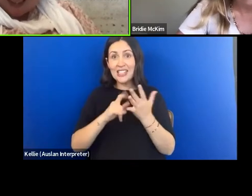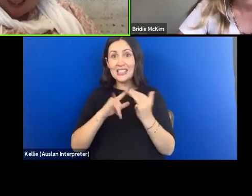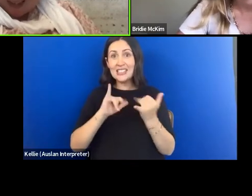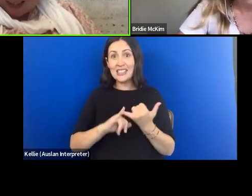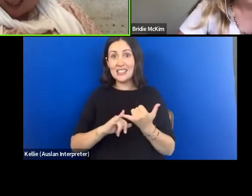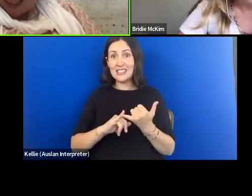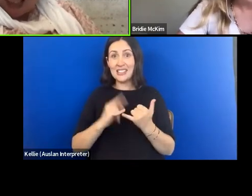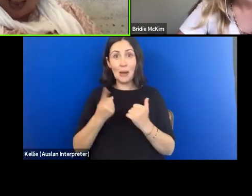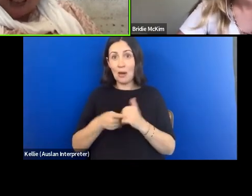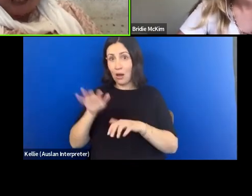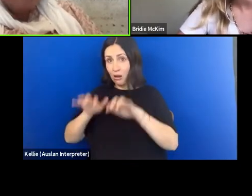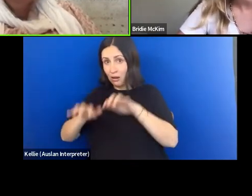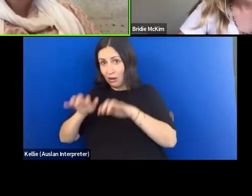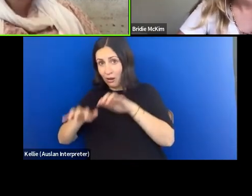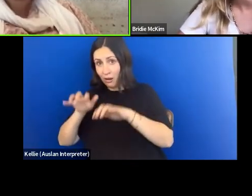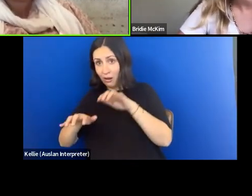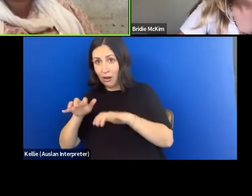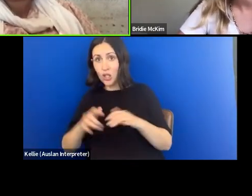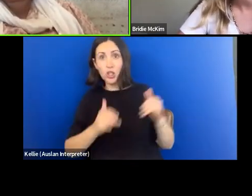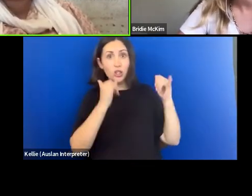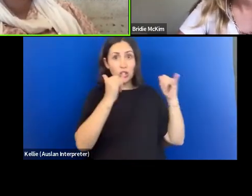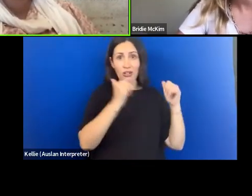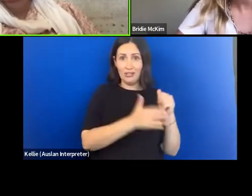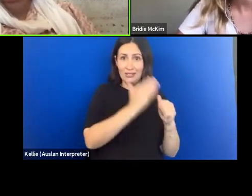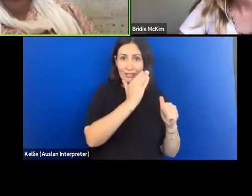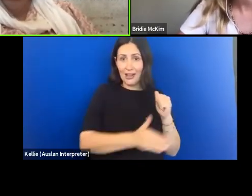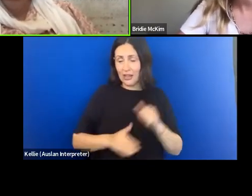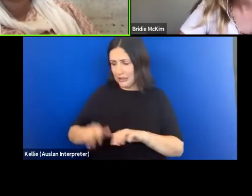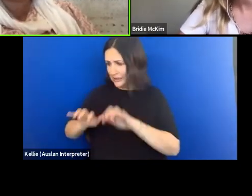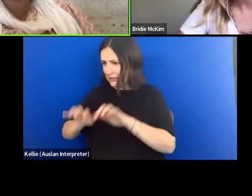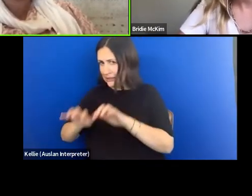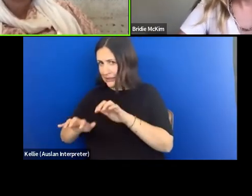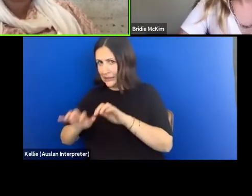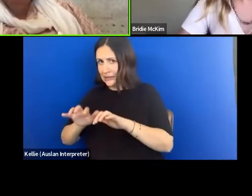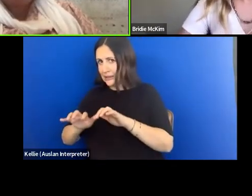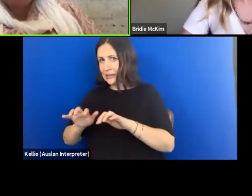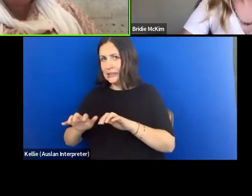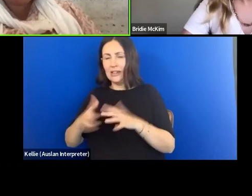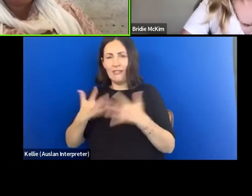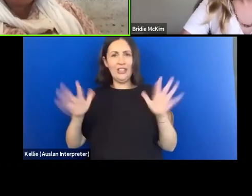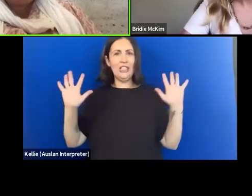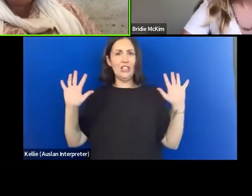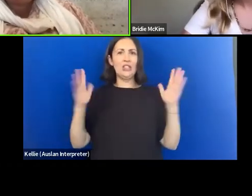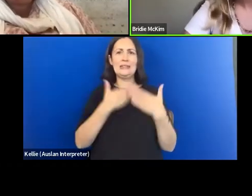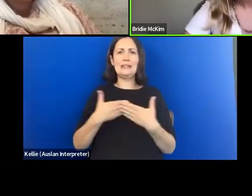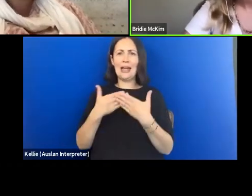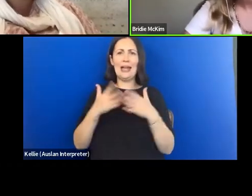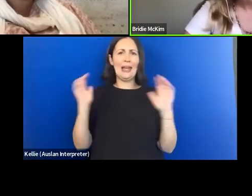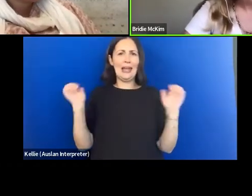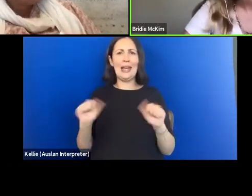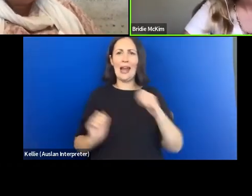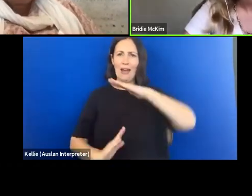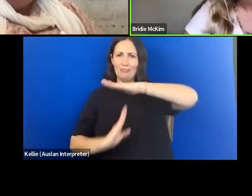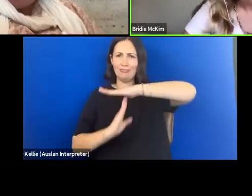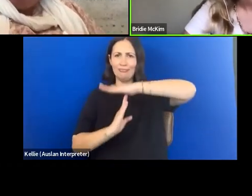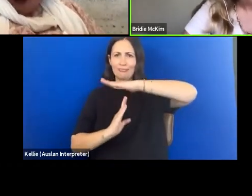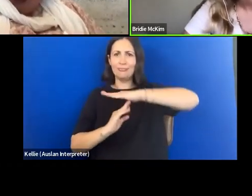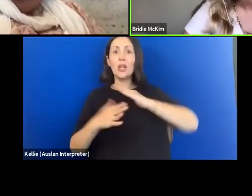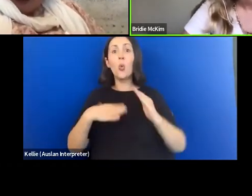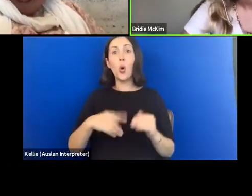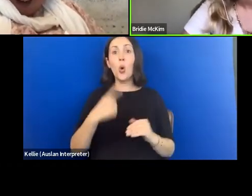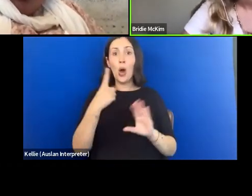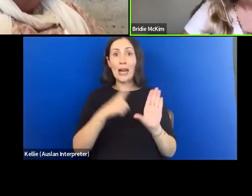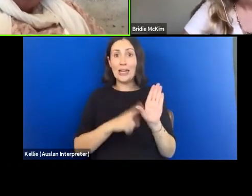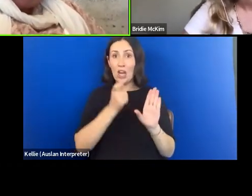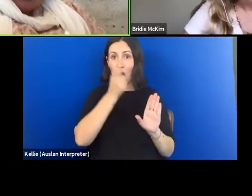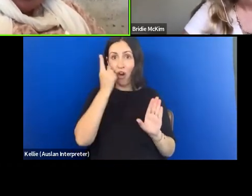I decided to take a year off. Mm-hmm. But you know me,